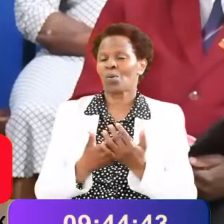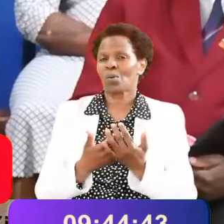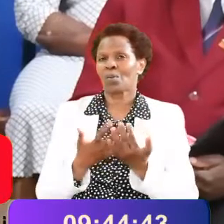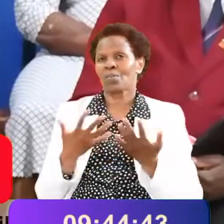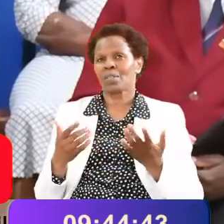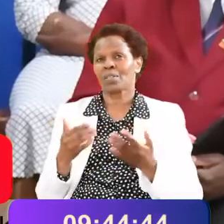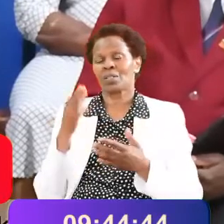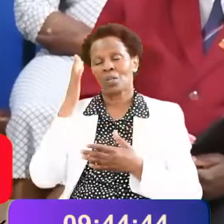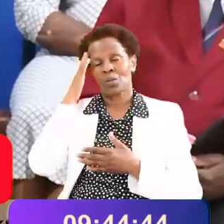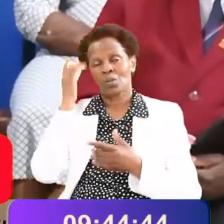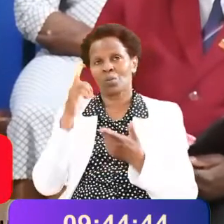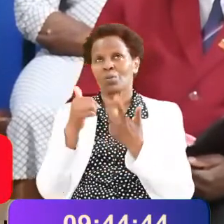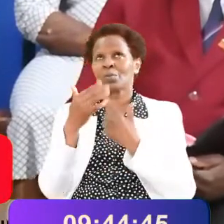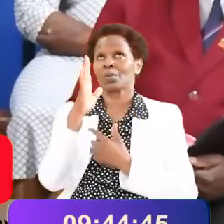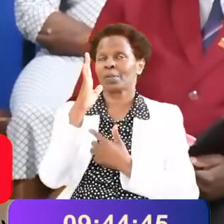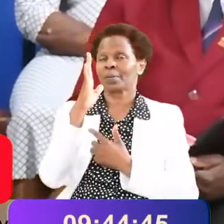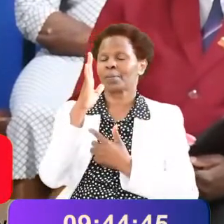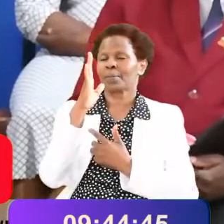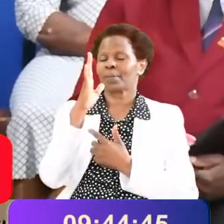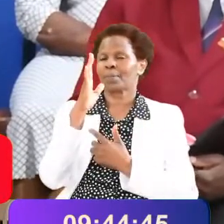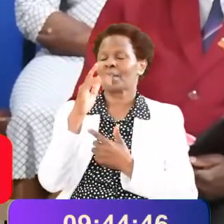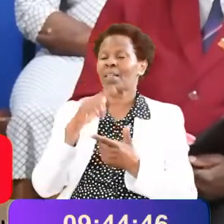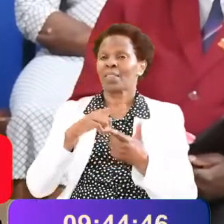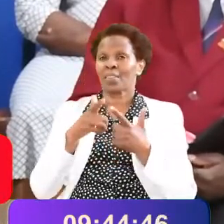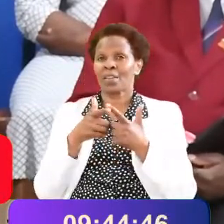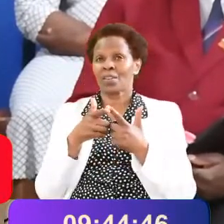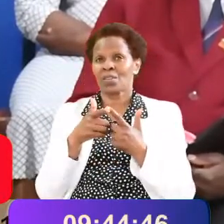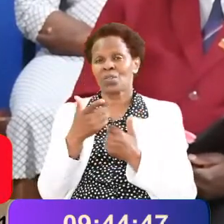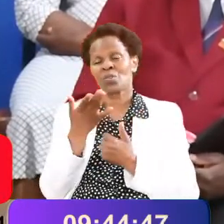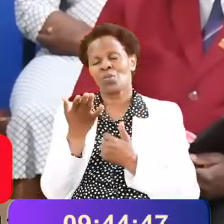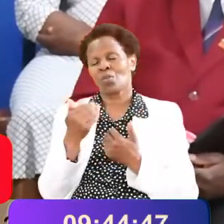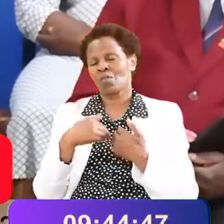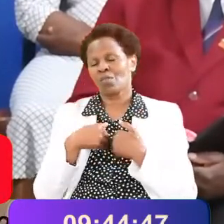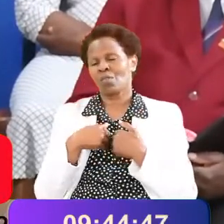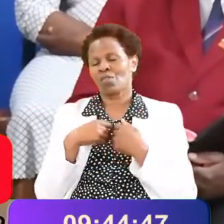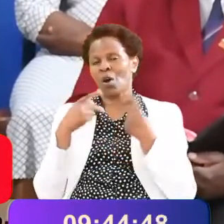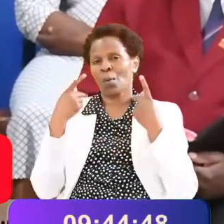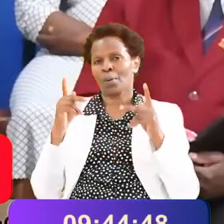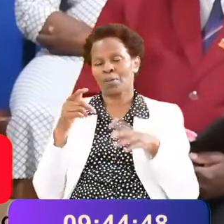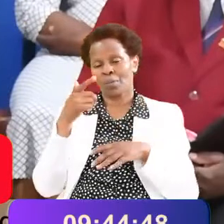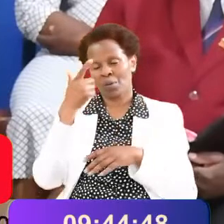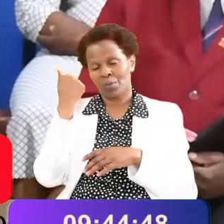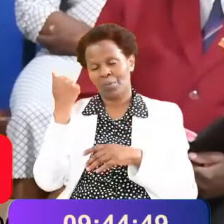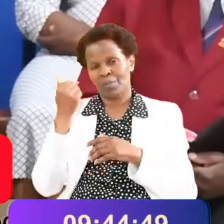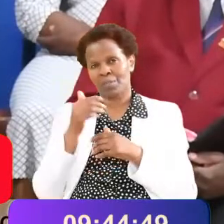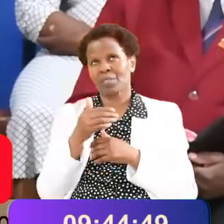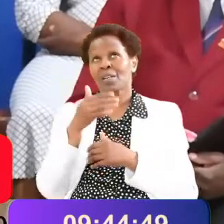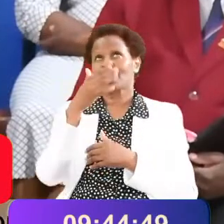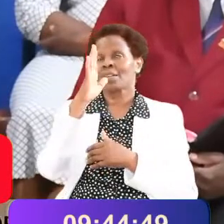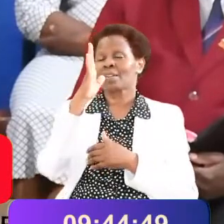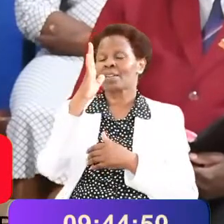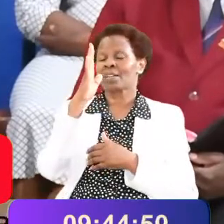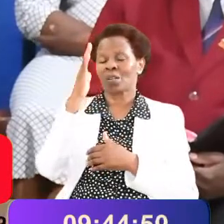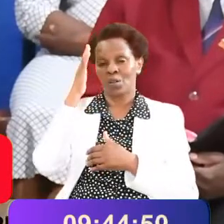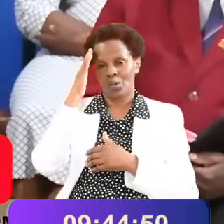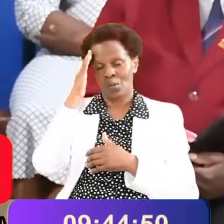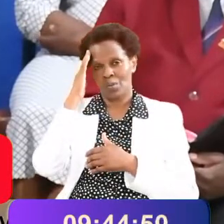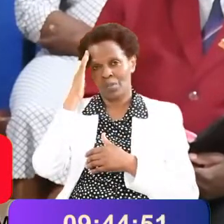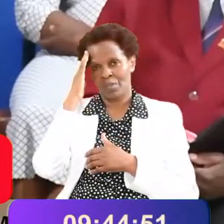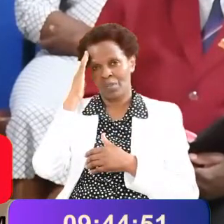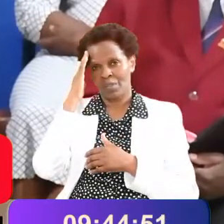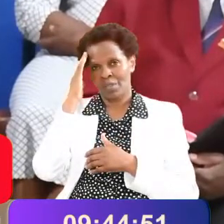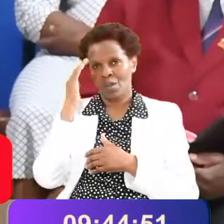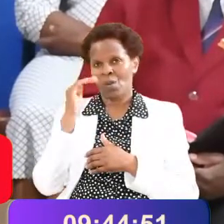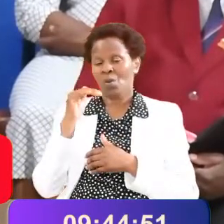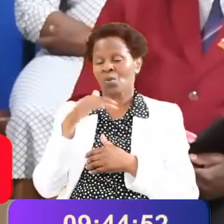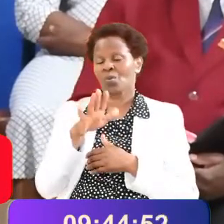you have made the request known to God, then you should have peace, because God already knows about your